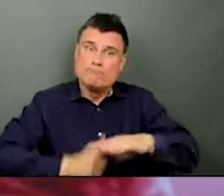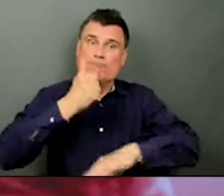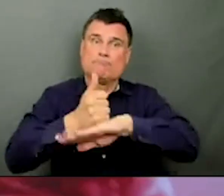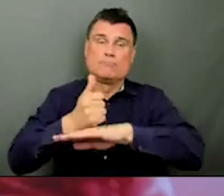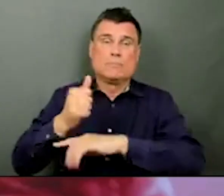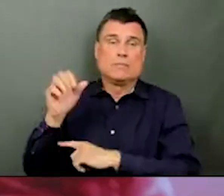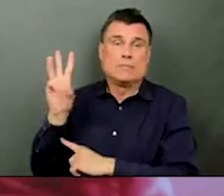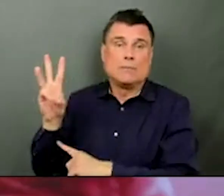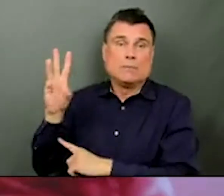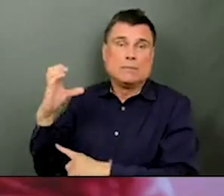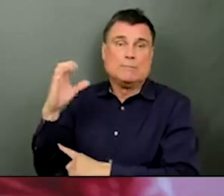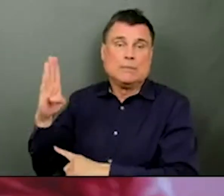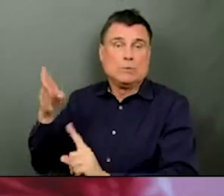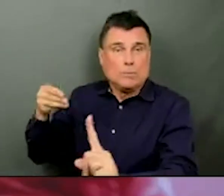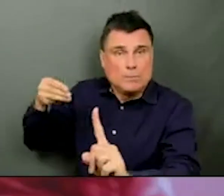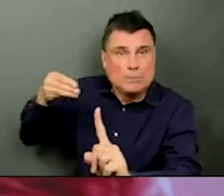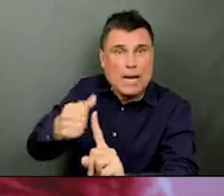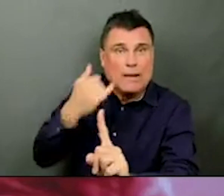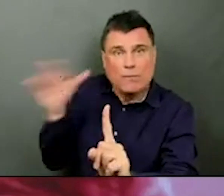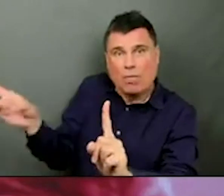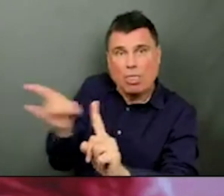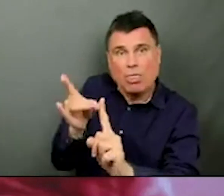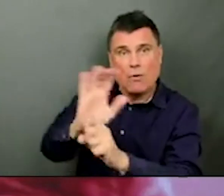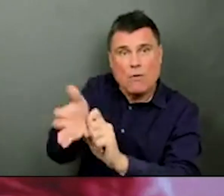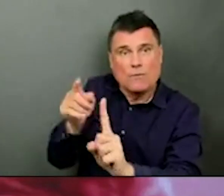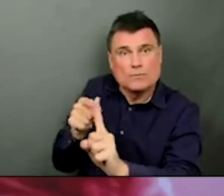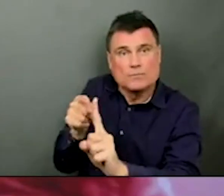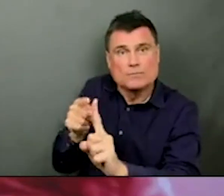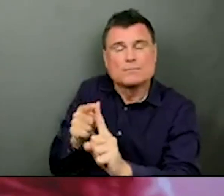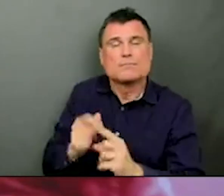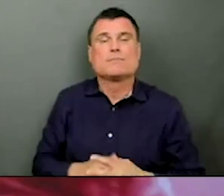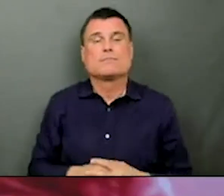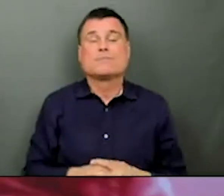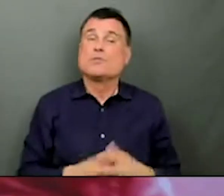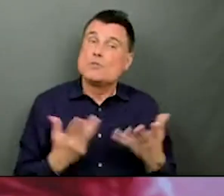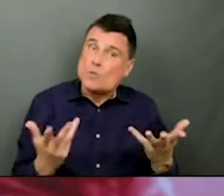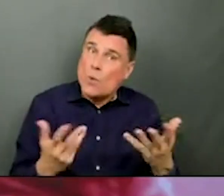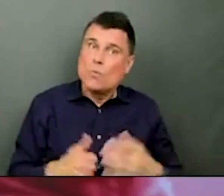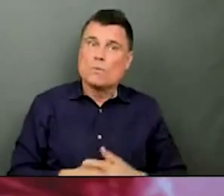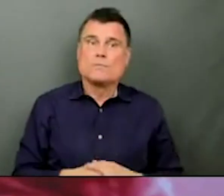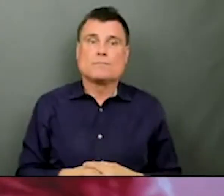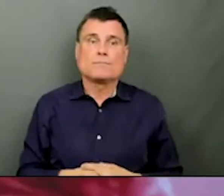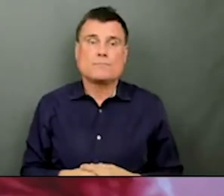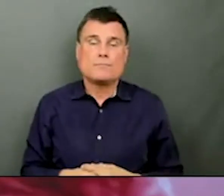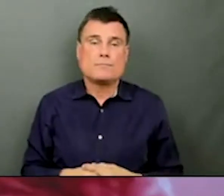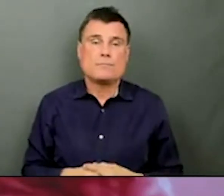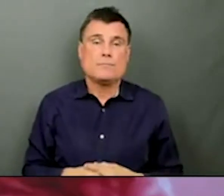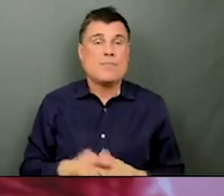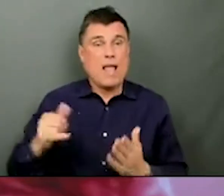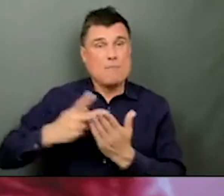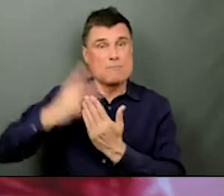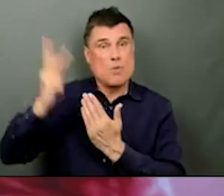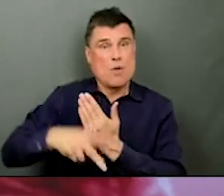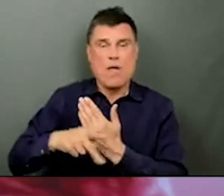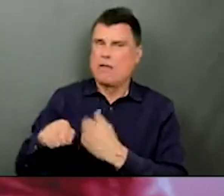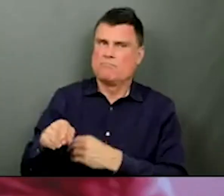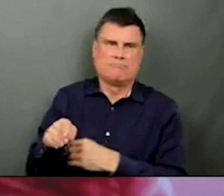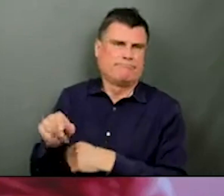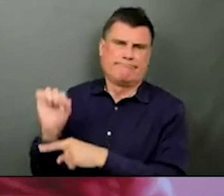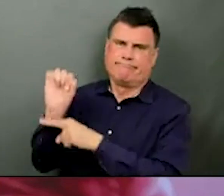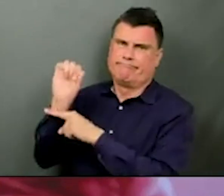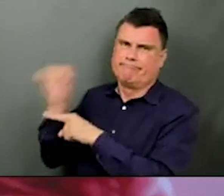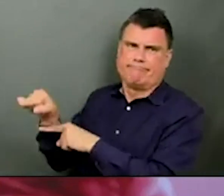as best we can around this challenge, and I'm confident that what we brought forward is certainly superior to the program